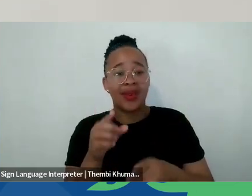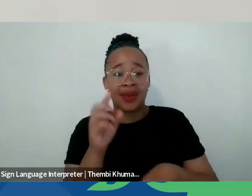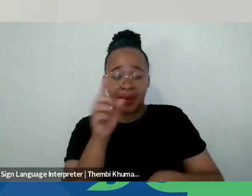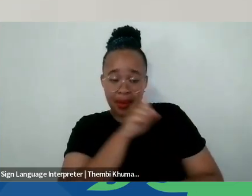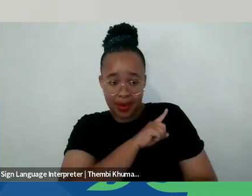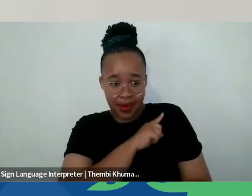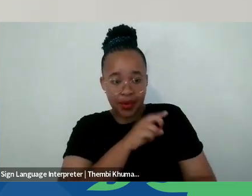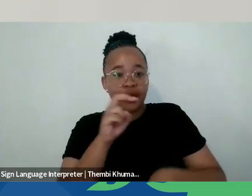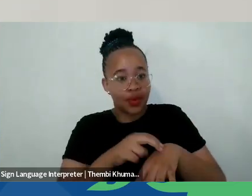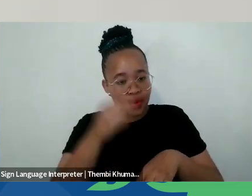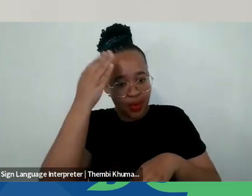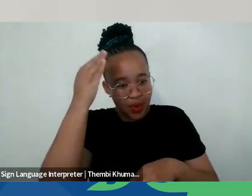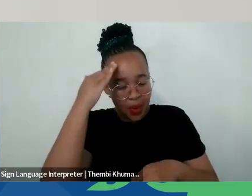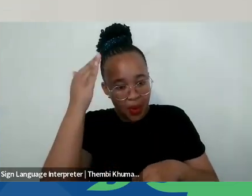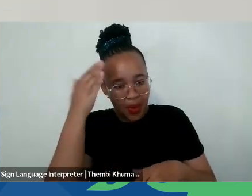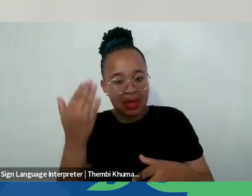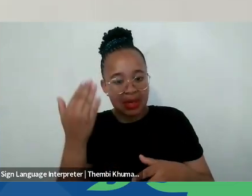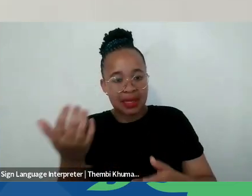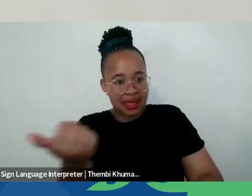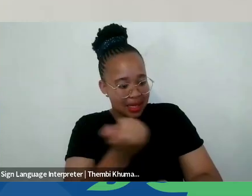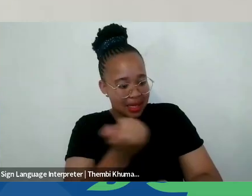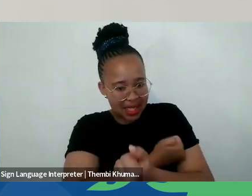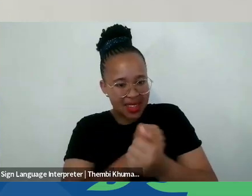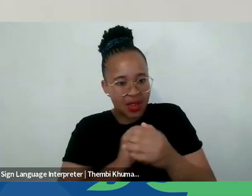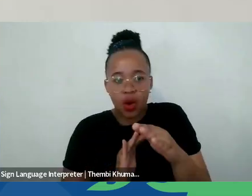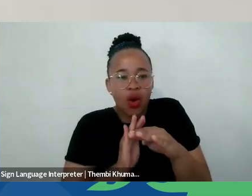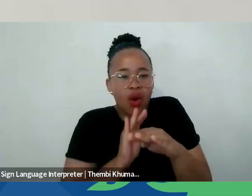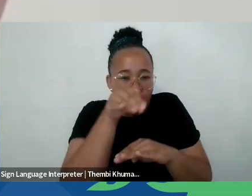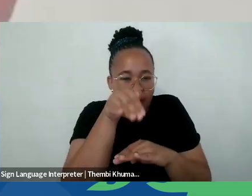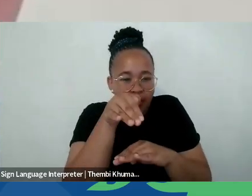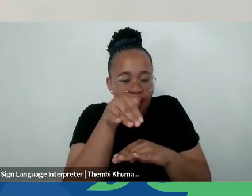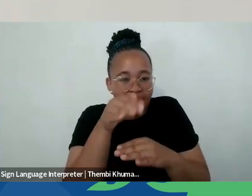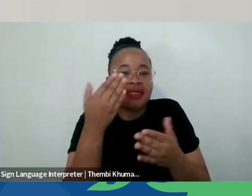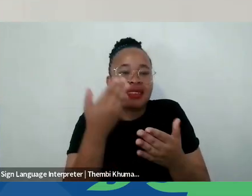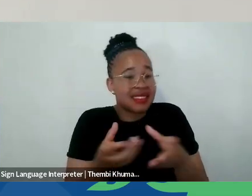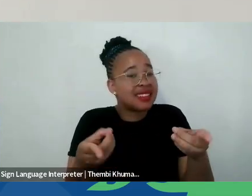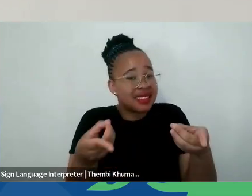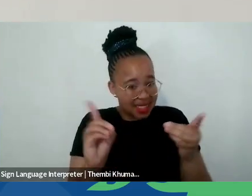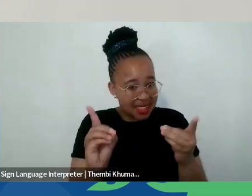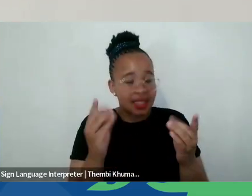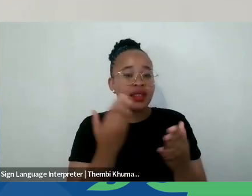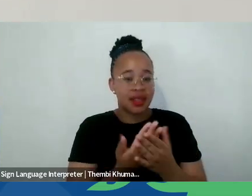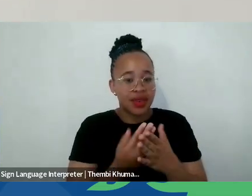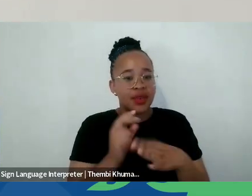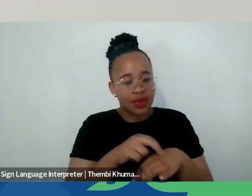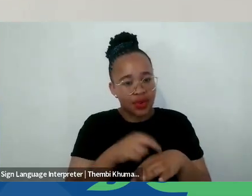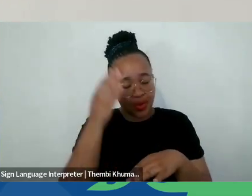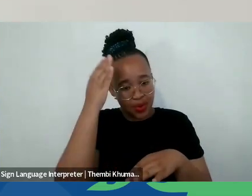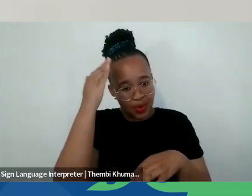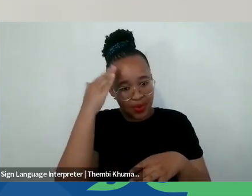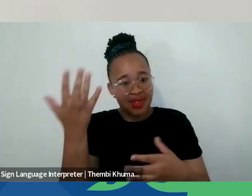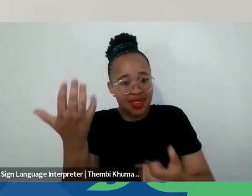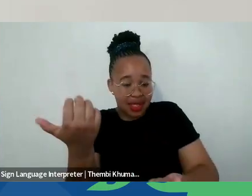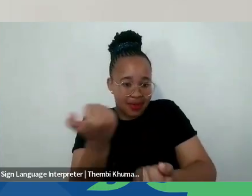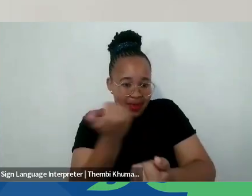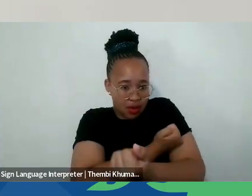what quantities, the time periods. It's also a cumulative drug, so it stays in your system. So it's not